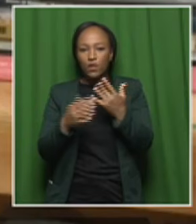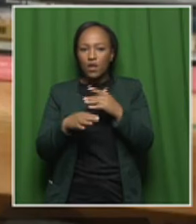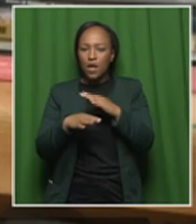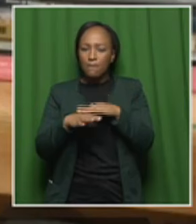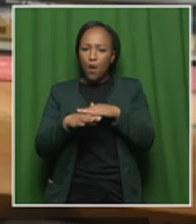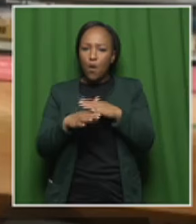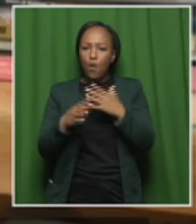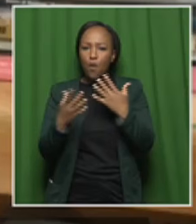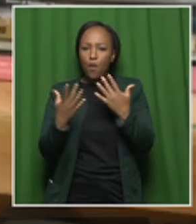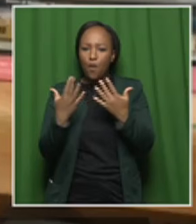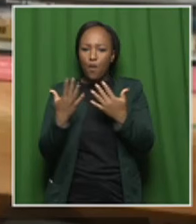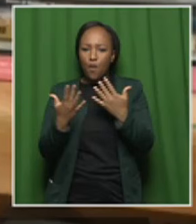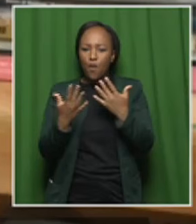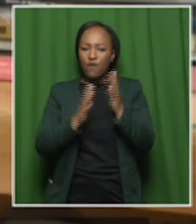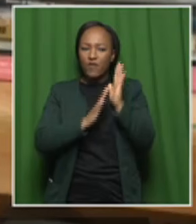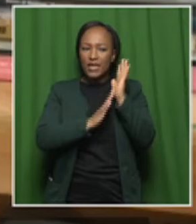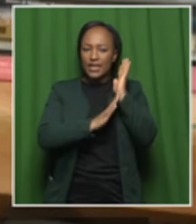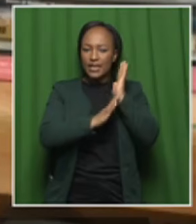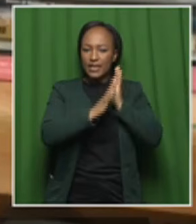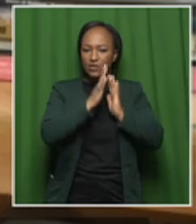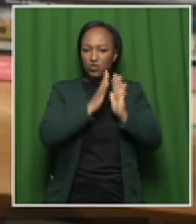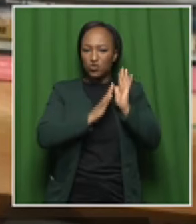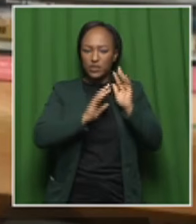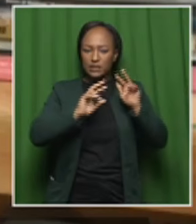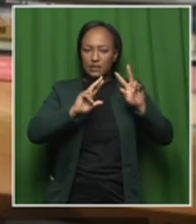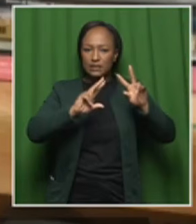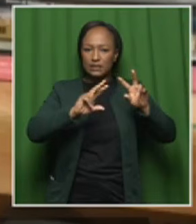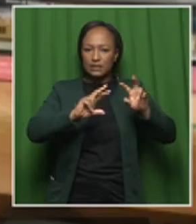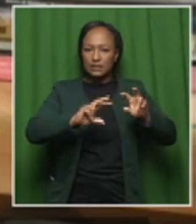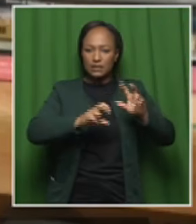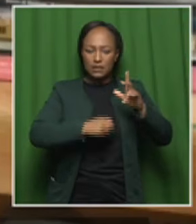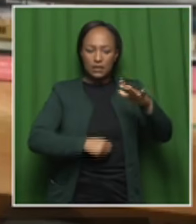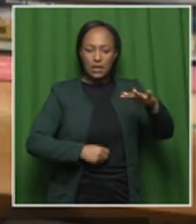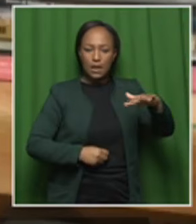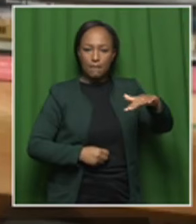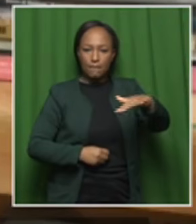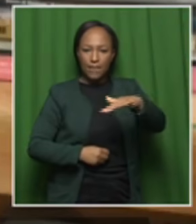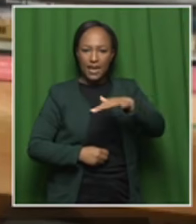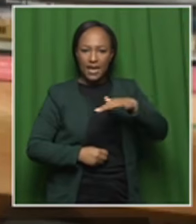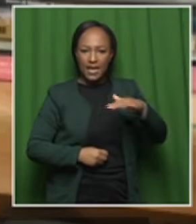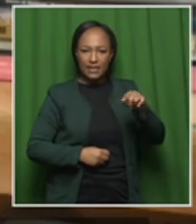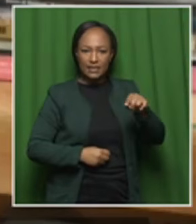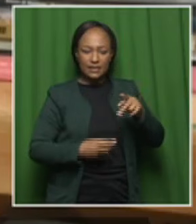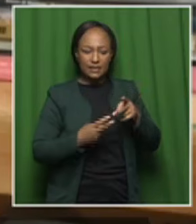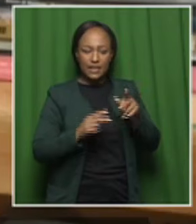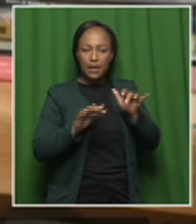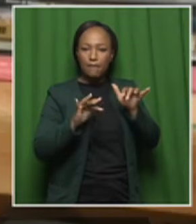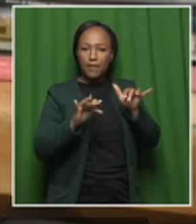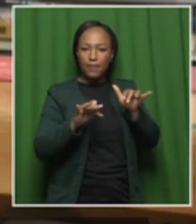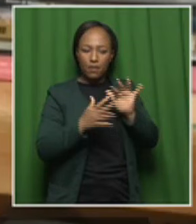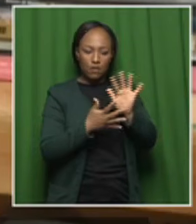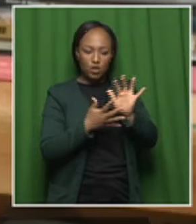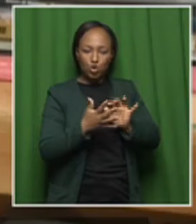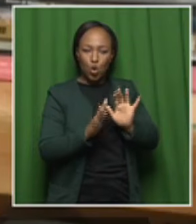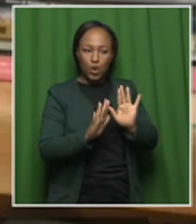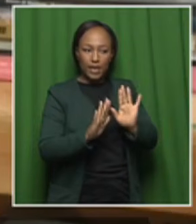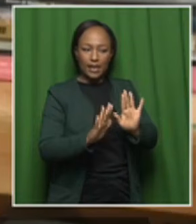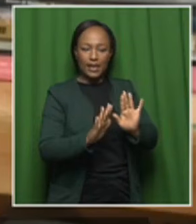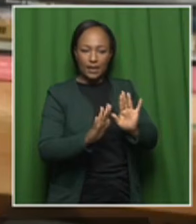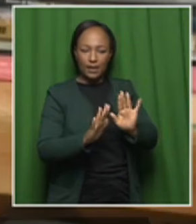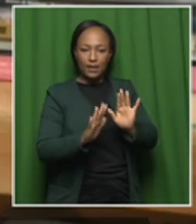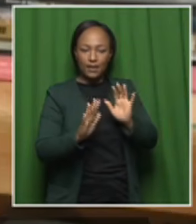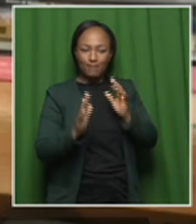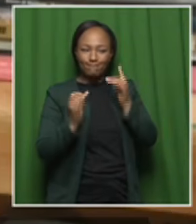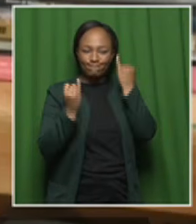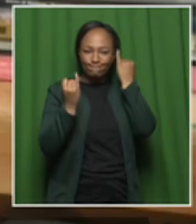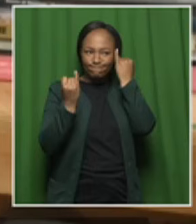more into the history of a particular place and people and real stories. So the imagination